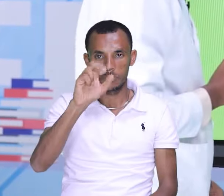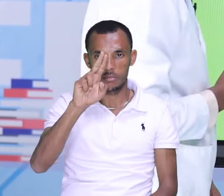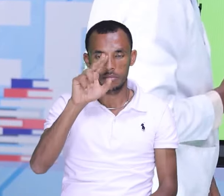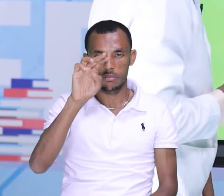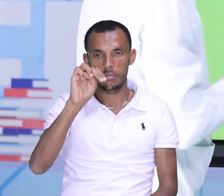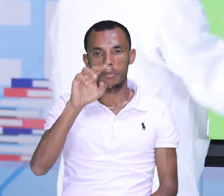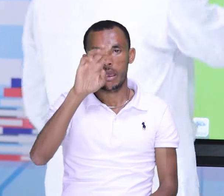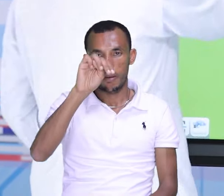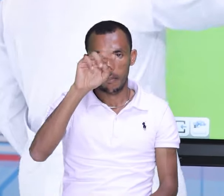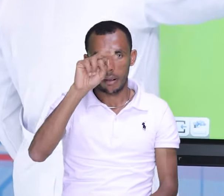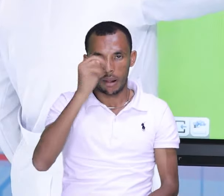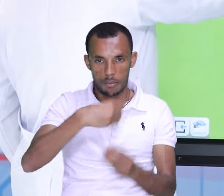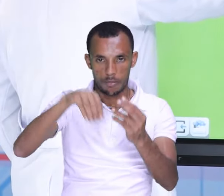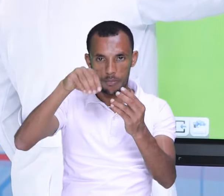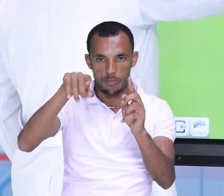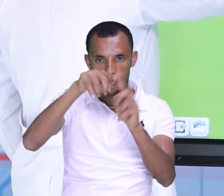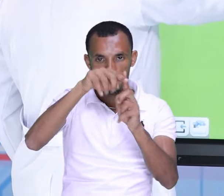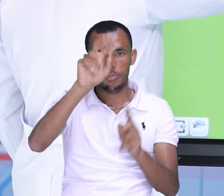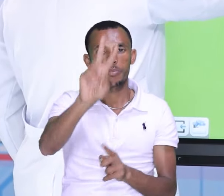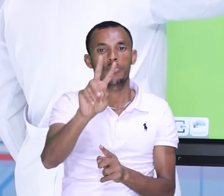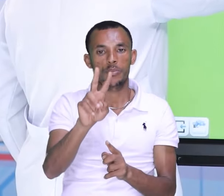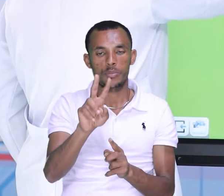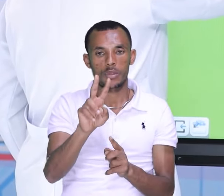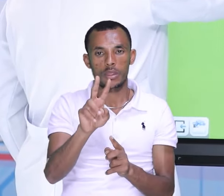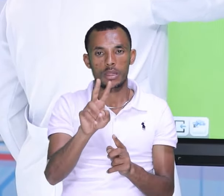plus 2 plus